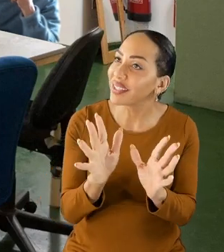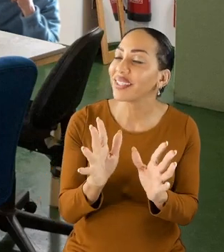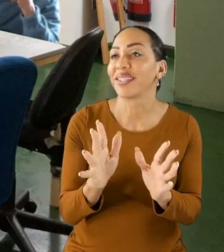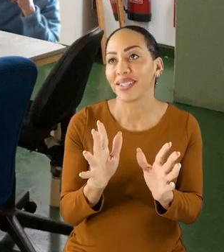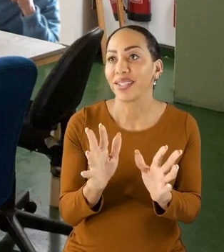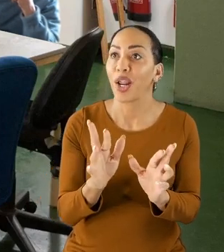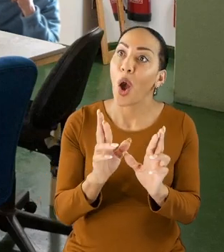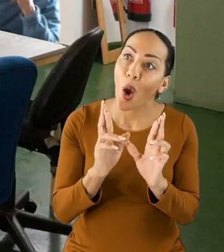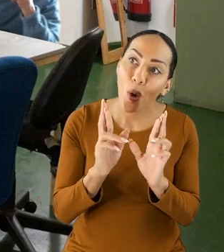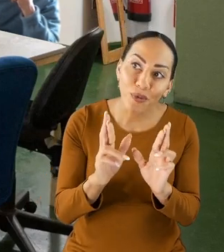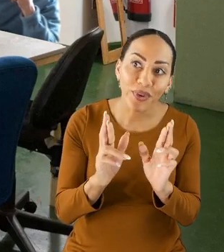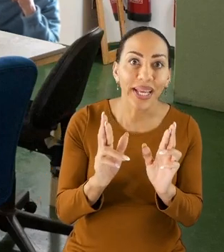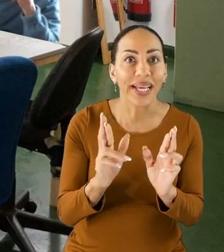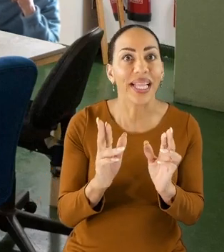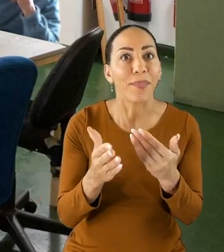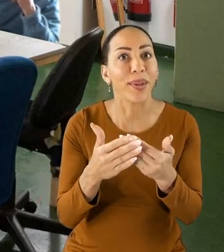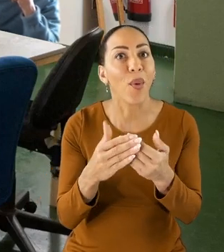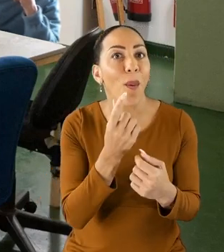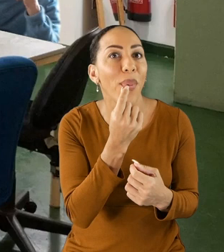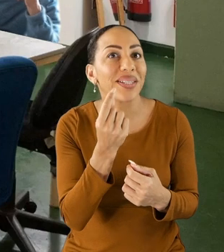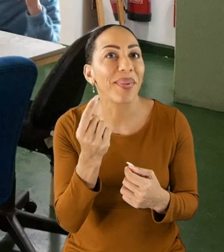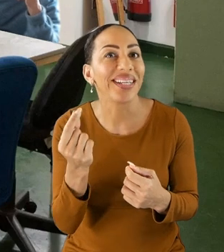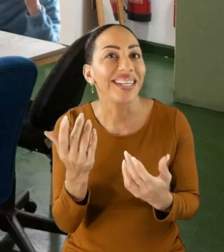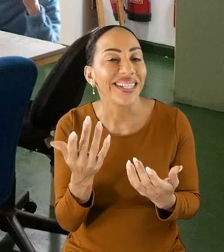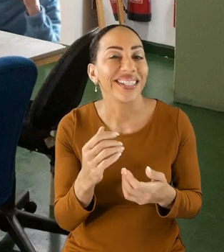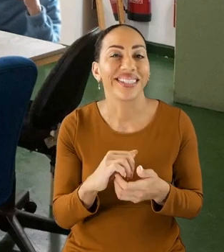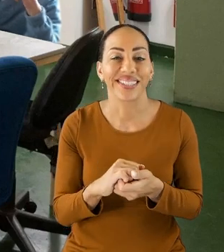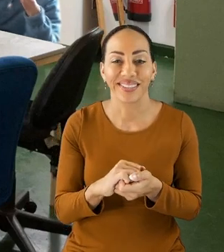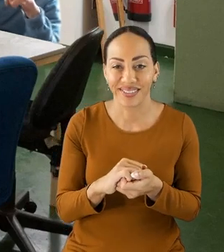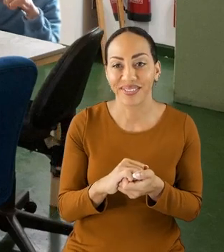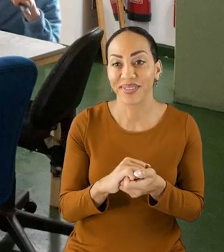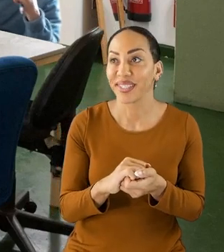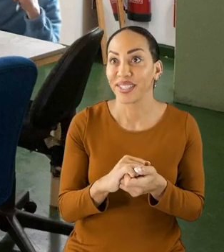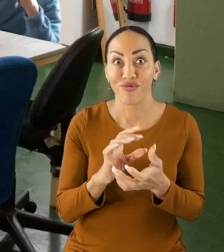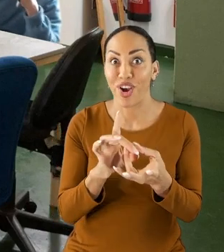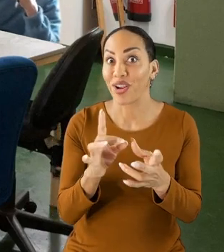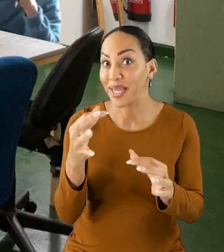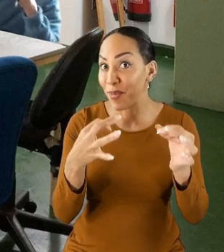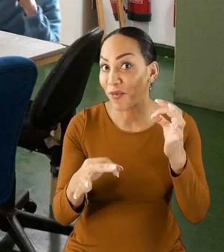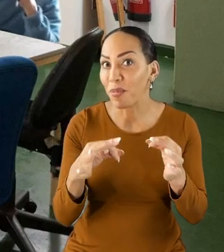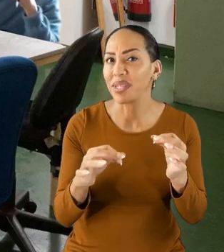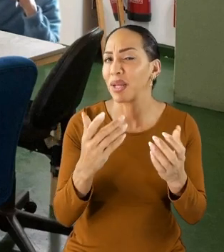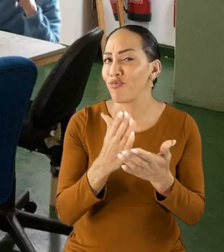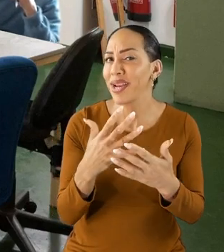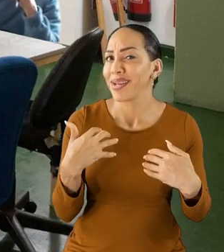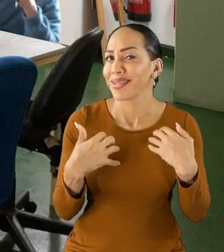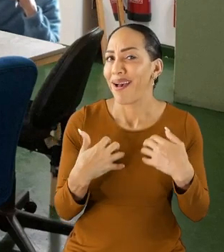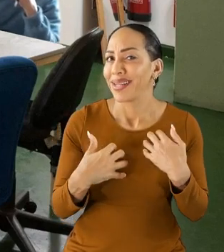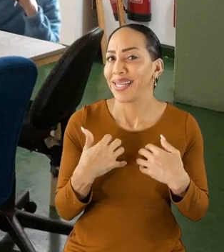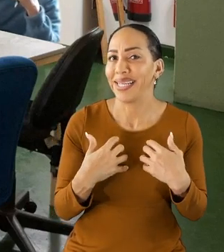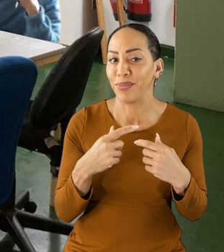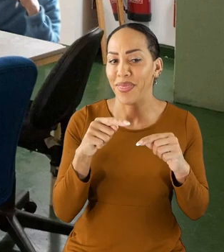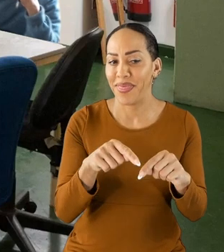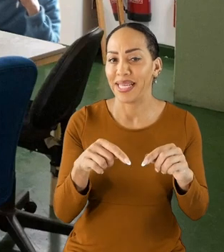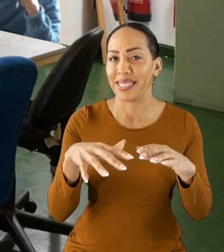can look at and we'll just see what huge possibilities there are. And with the performances